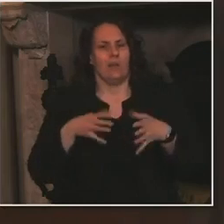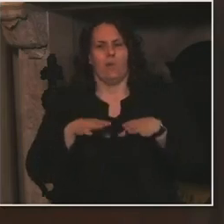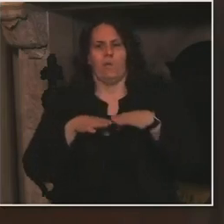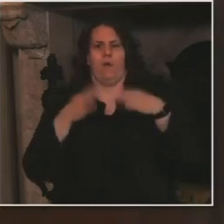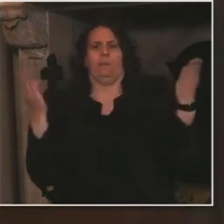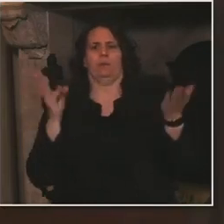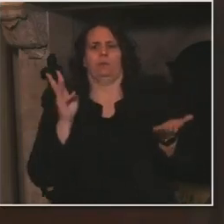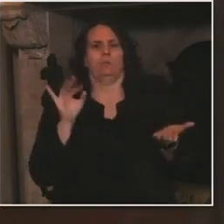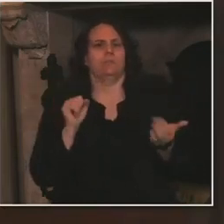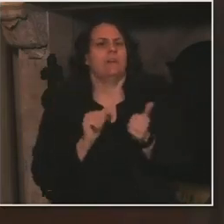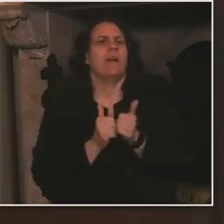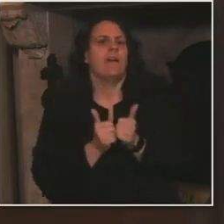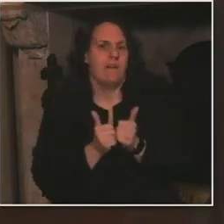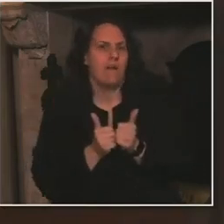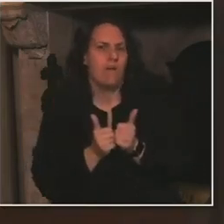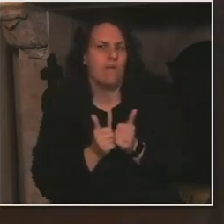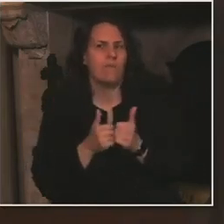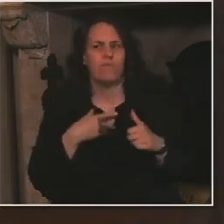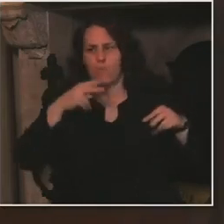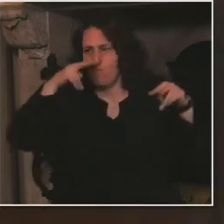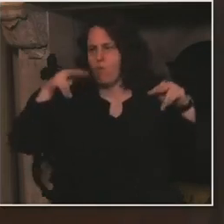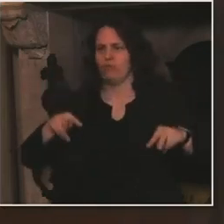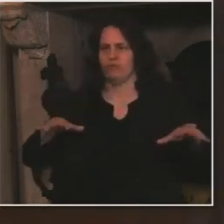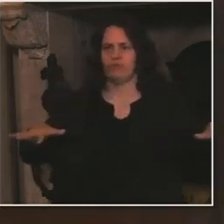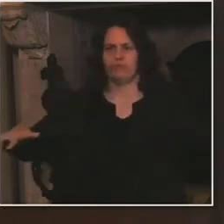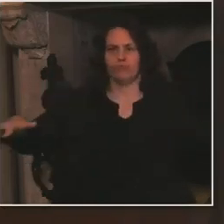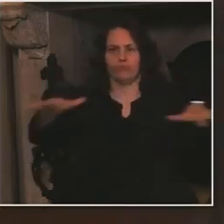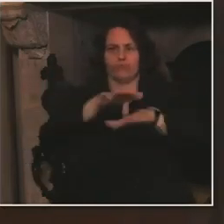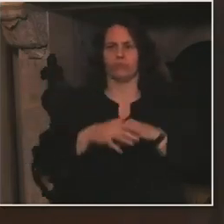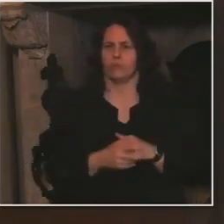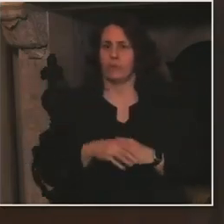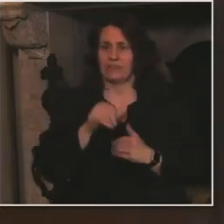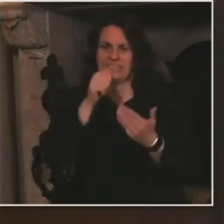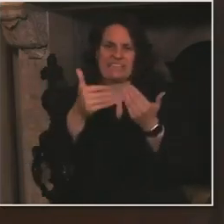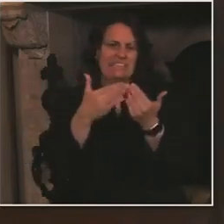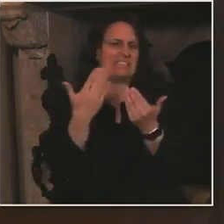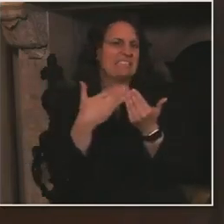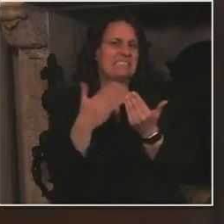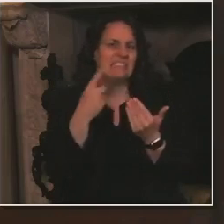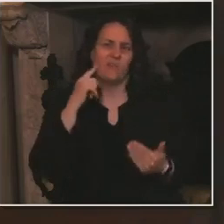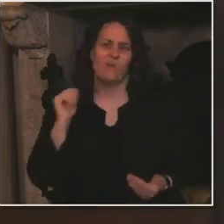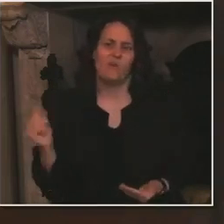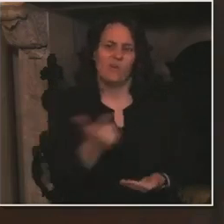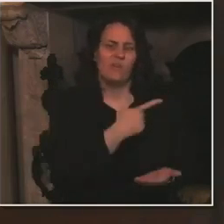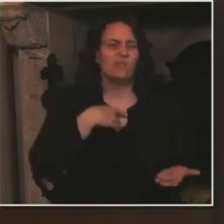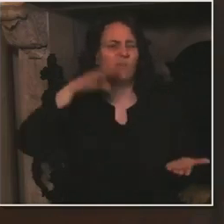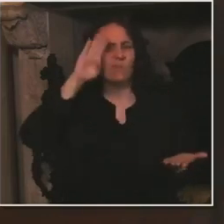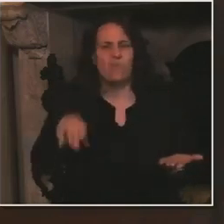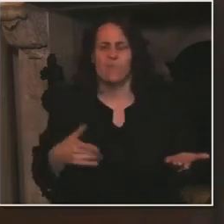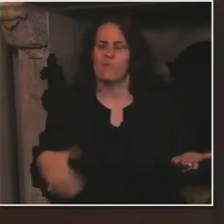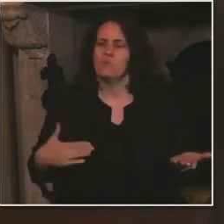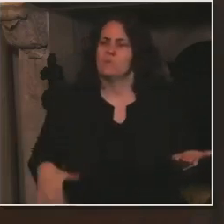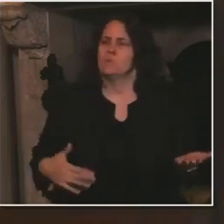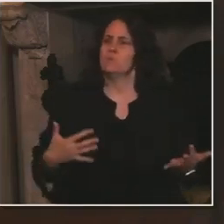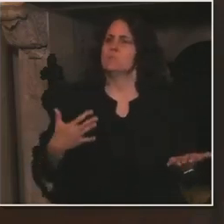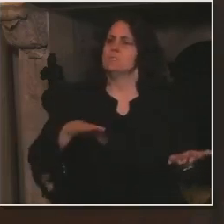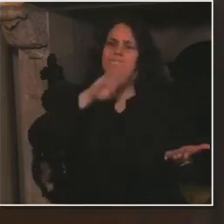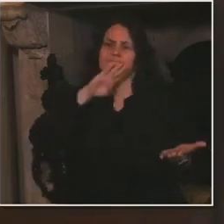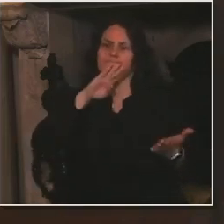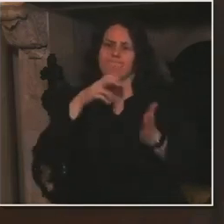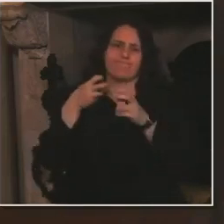is tough on workers and businesses and consumers alike. Everyone depends on a thriving economy. But I have faith